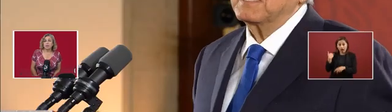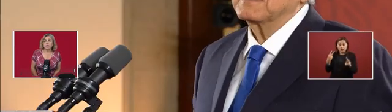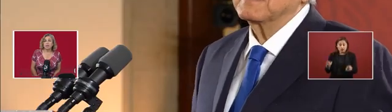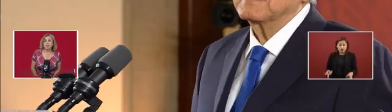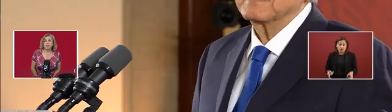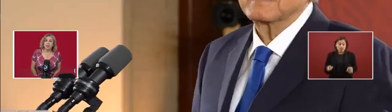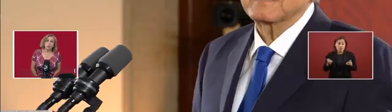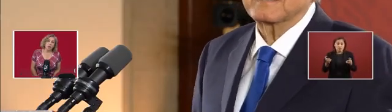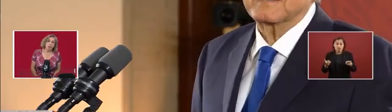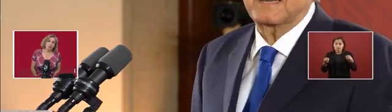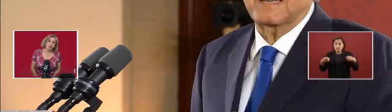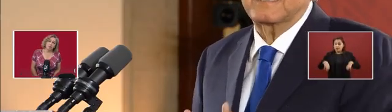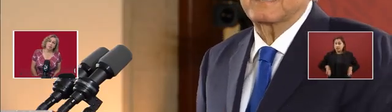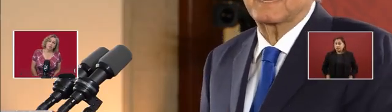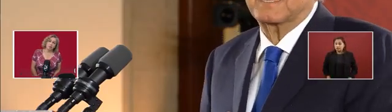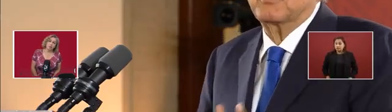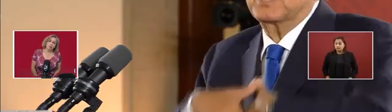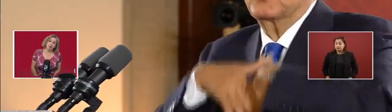is why